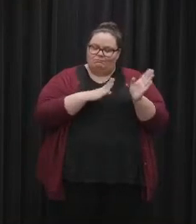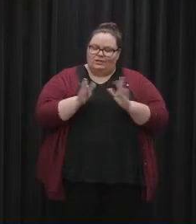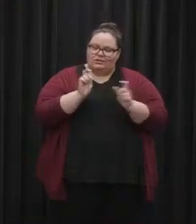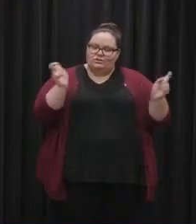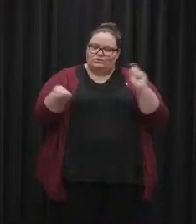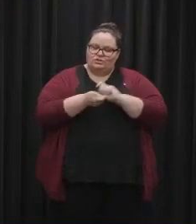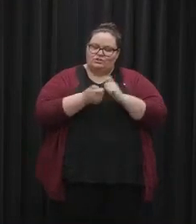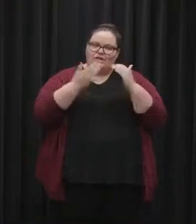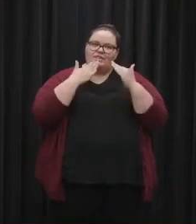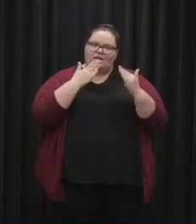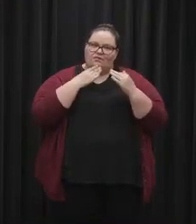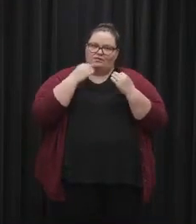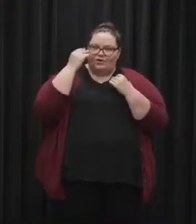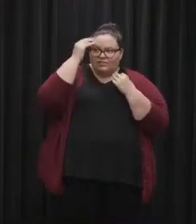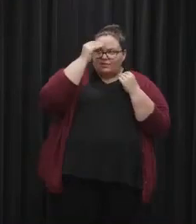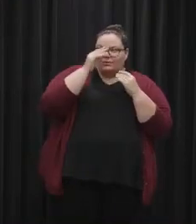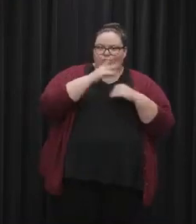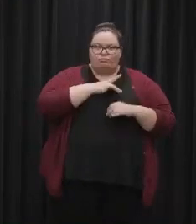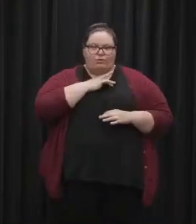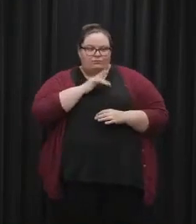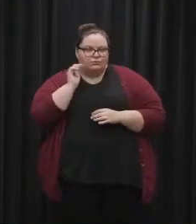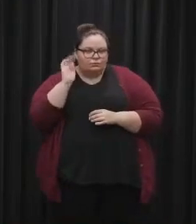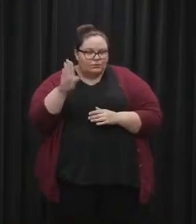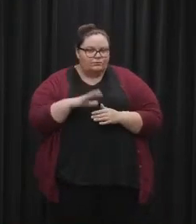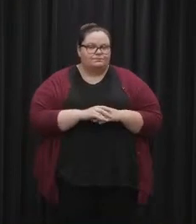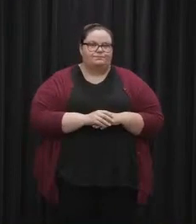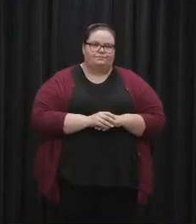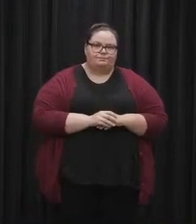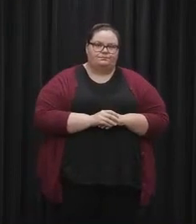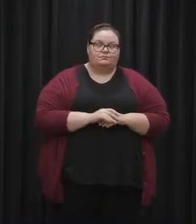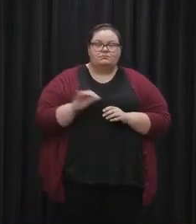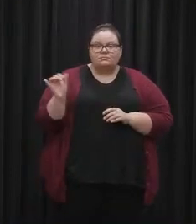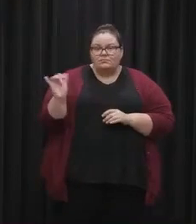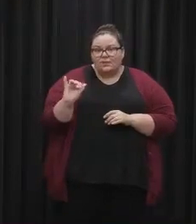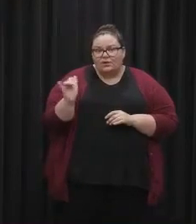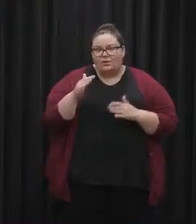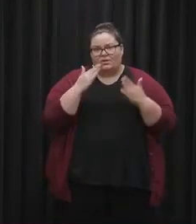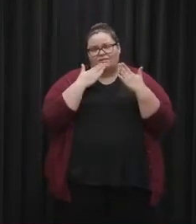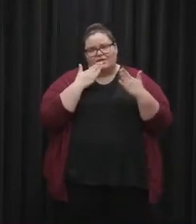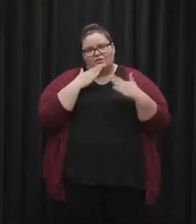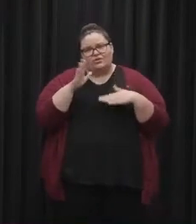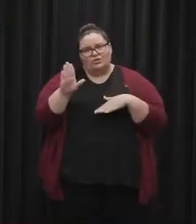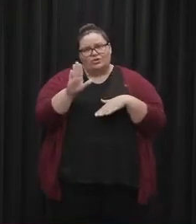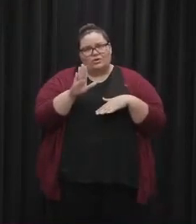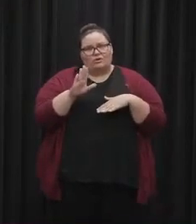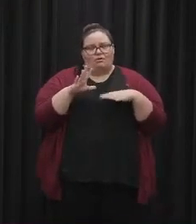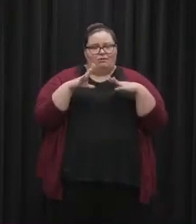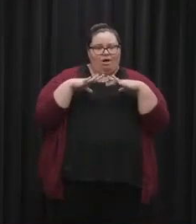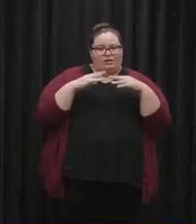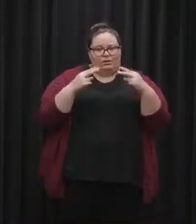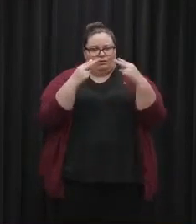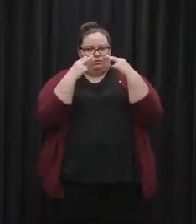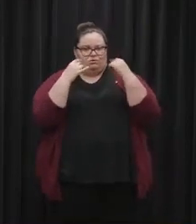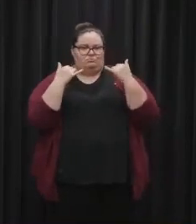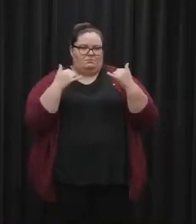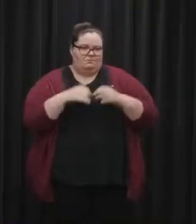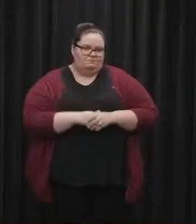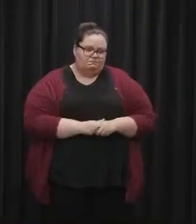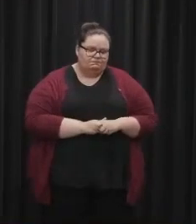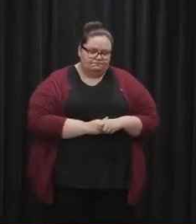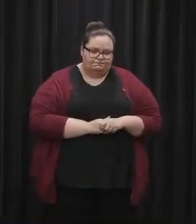for your conscientiousness. And I also want to thank you for taking time out of your holiday to watch today's